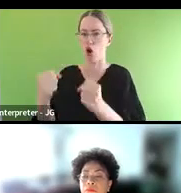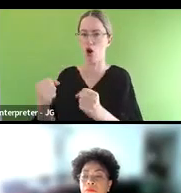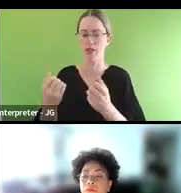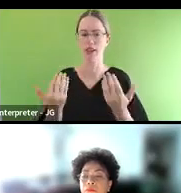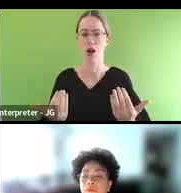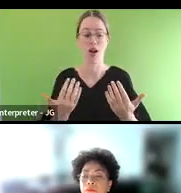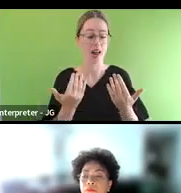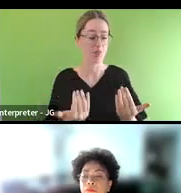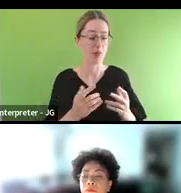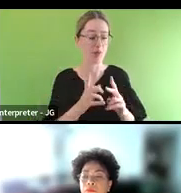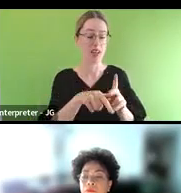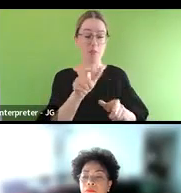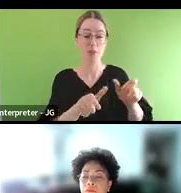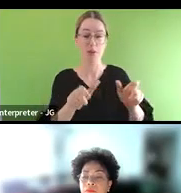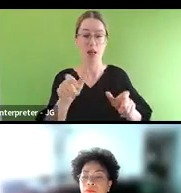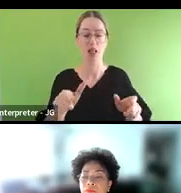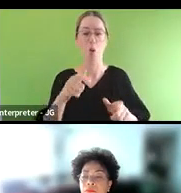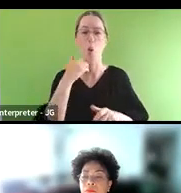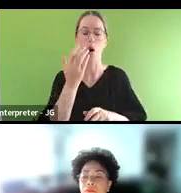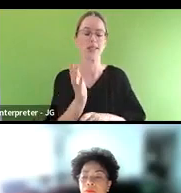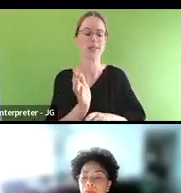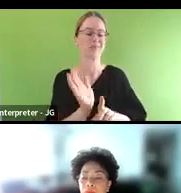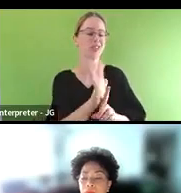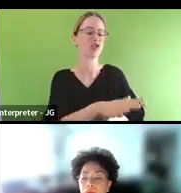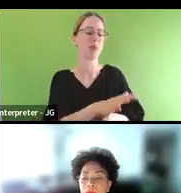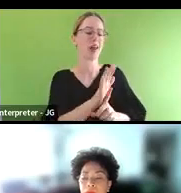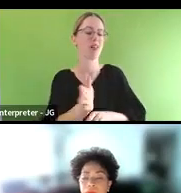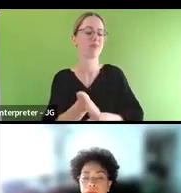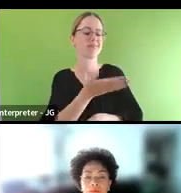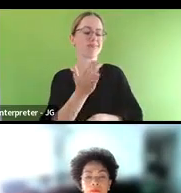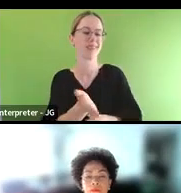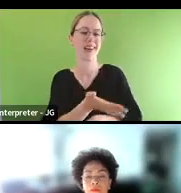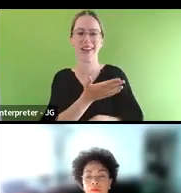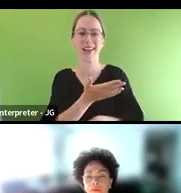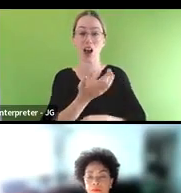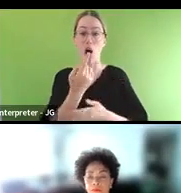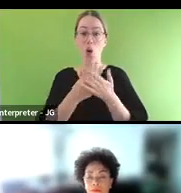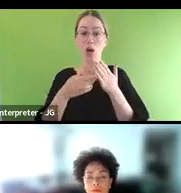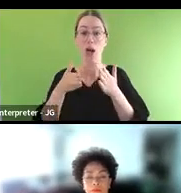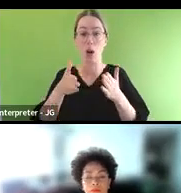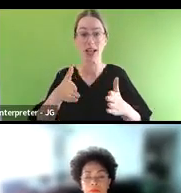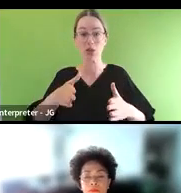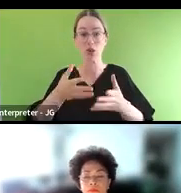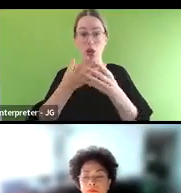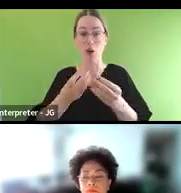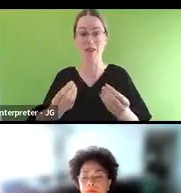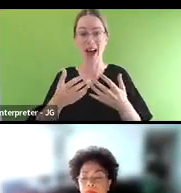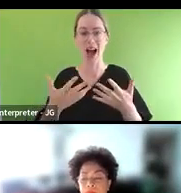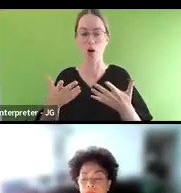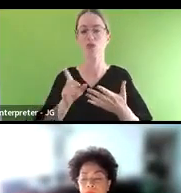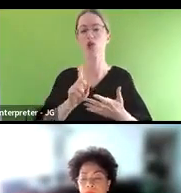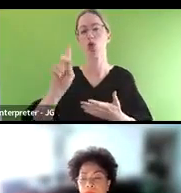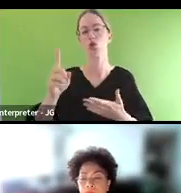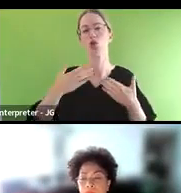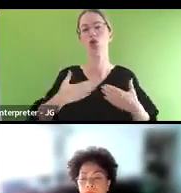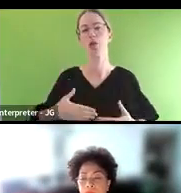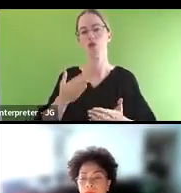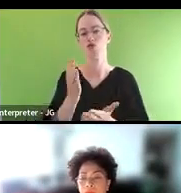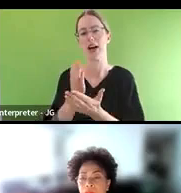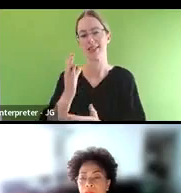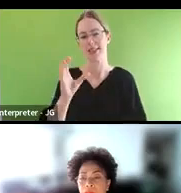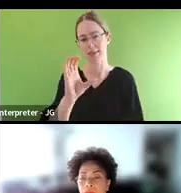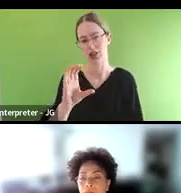moment, disabled people are routinely discriminated against. And our only avenue is really the Human Rights Commission.